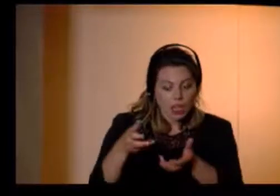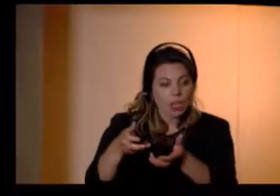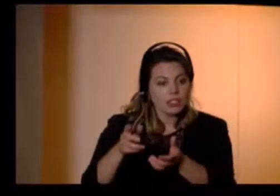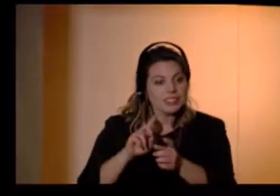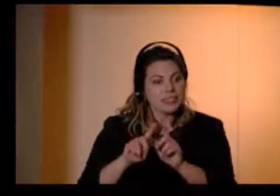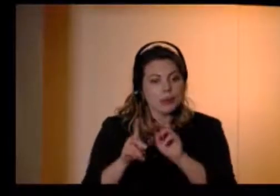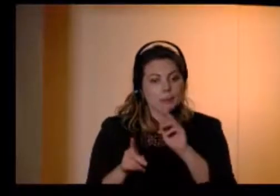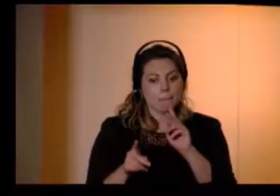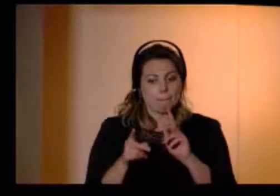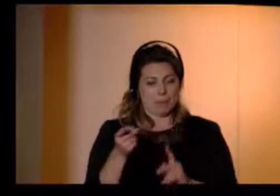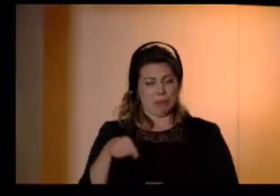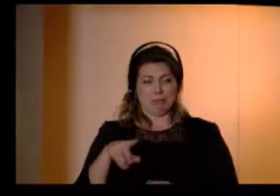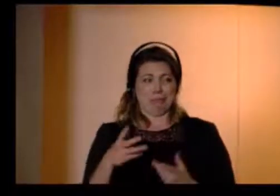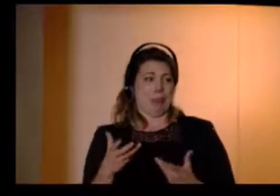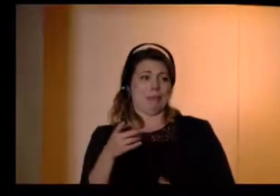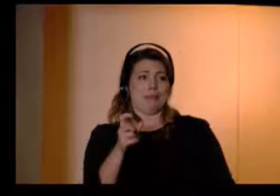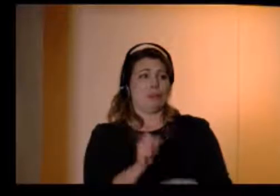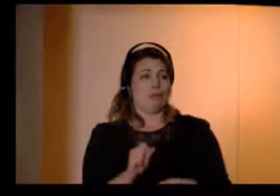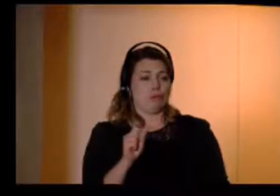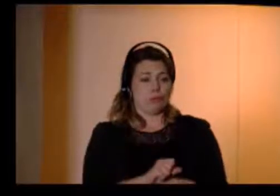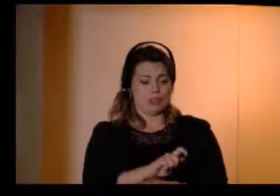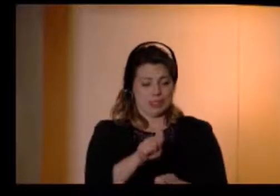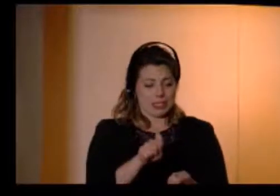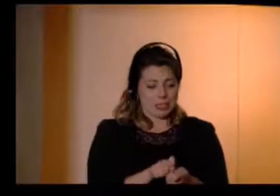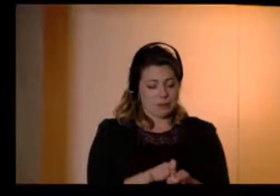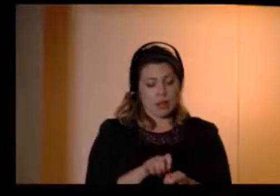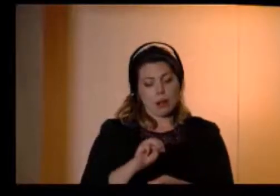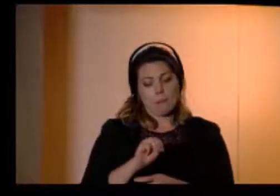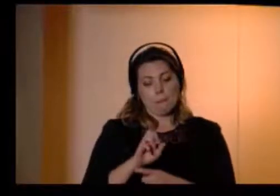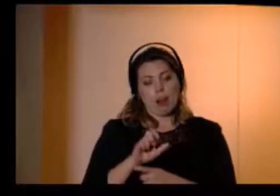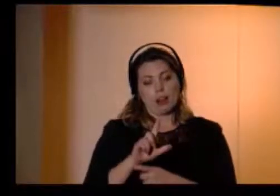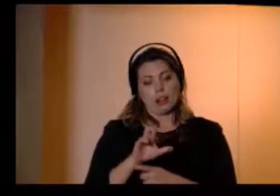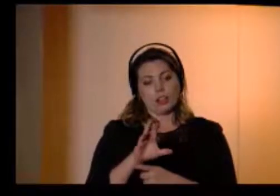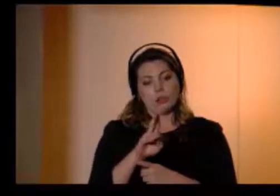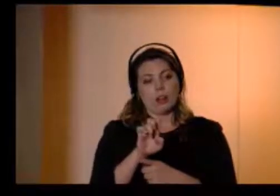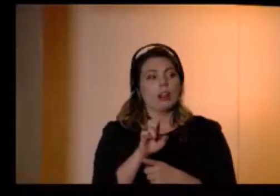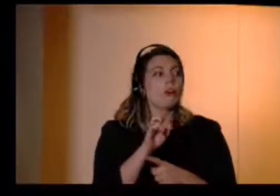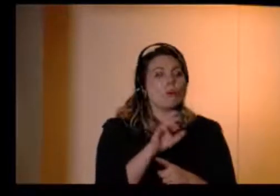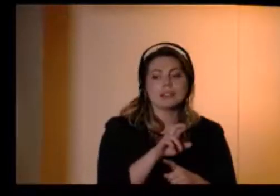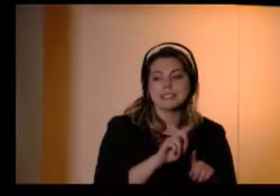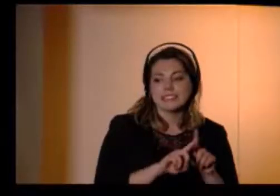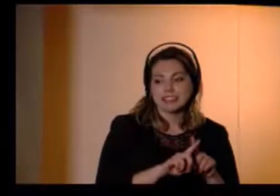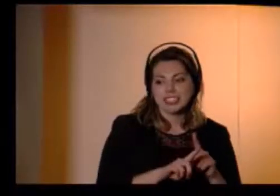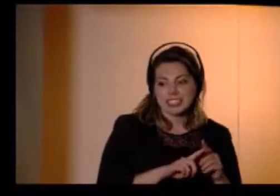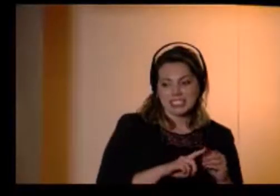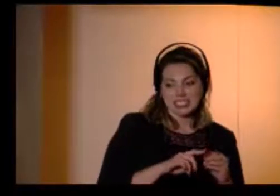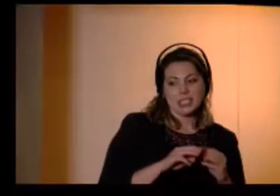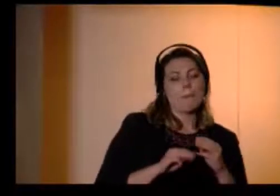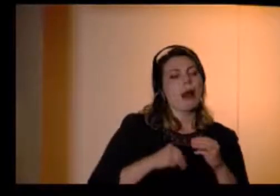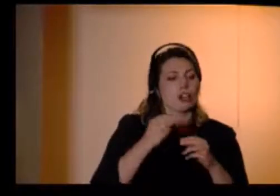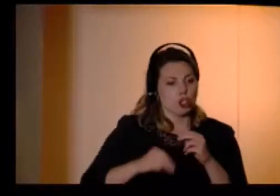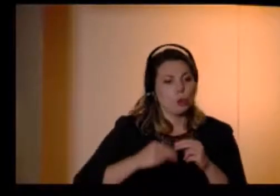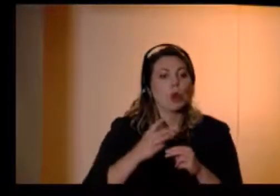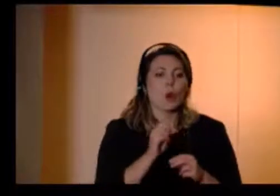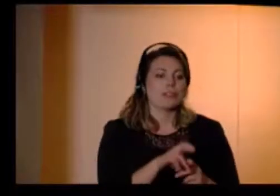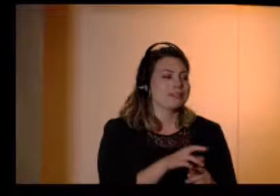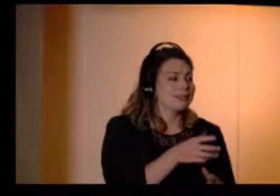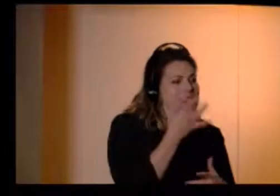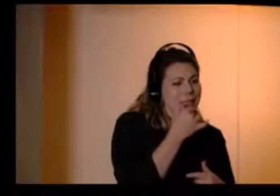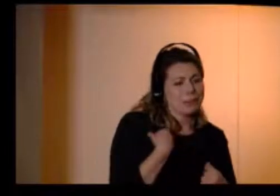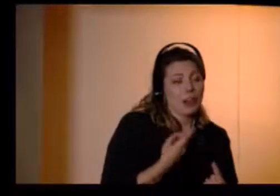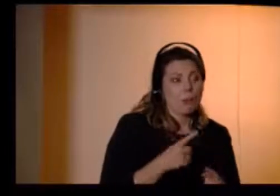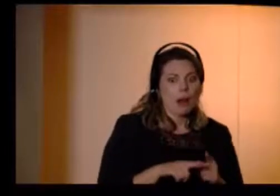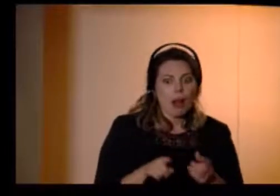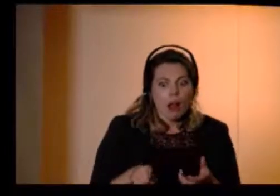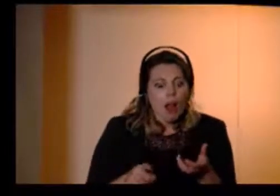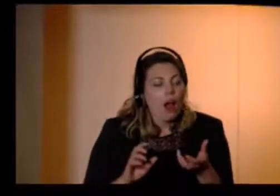worked on a particular molecule or disease for 10 or 15 years saw something that they hadn't seen before. So that was really